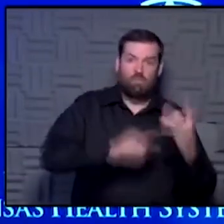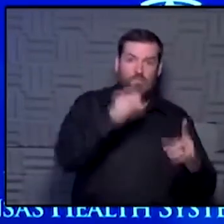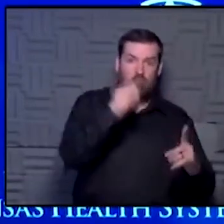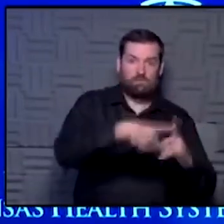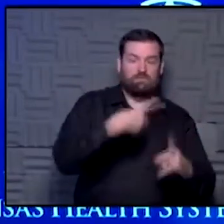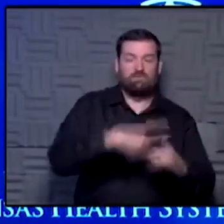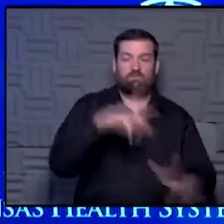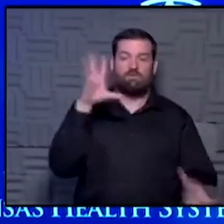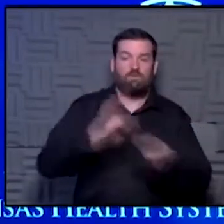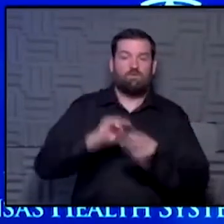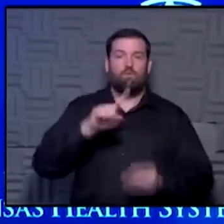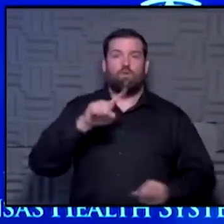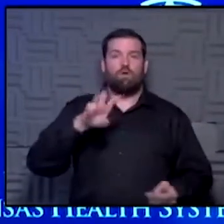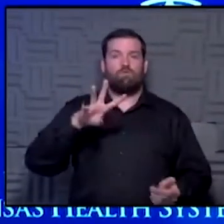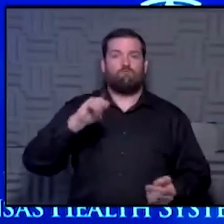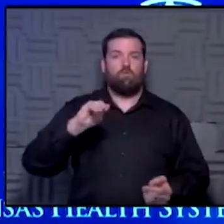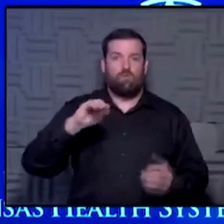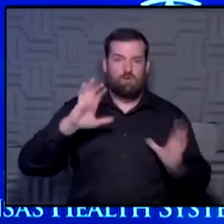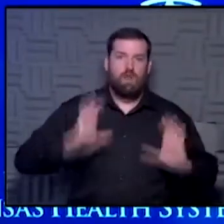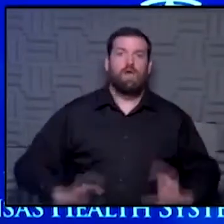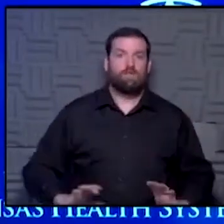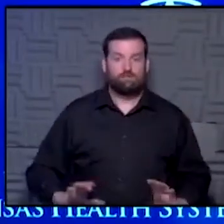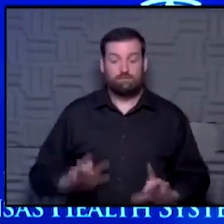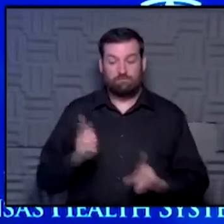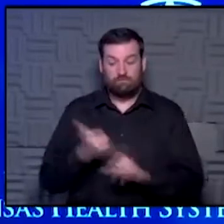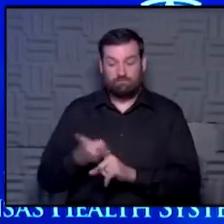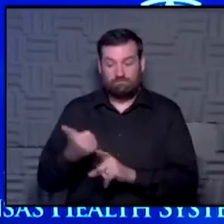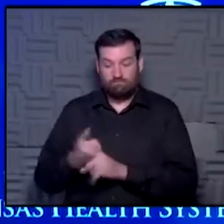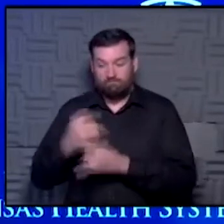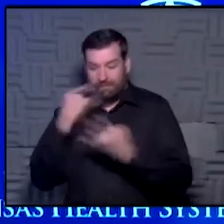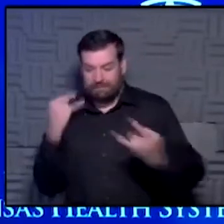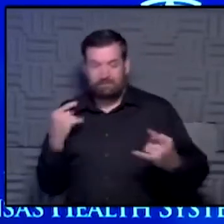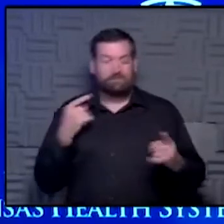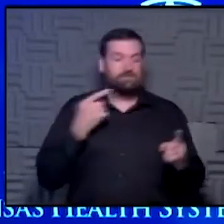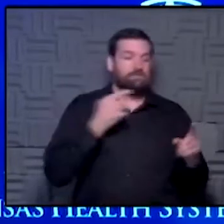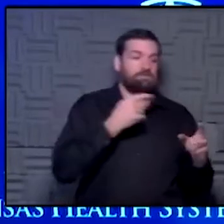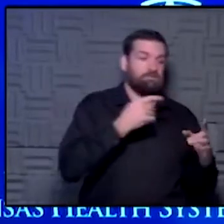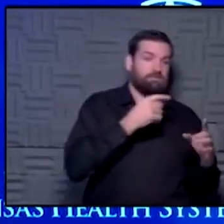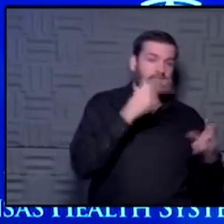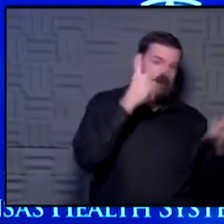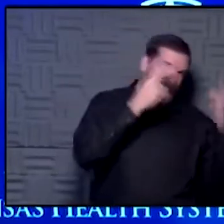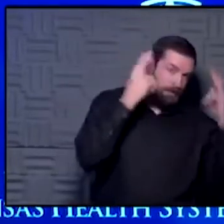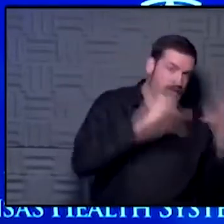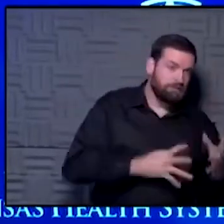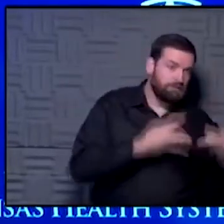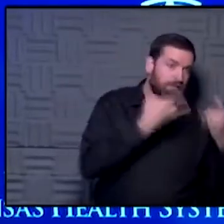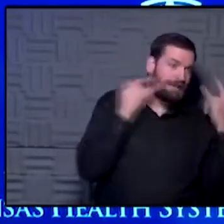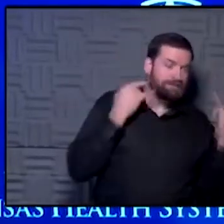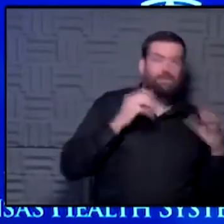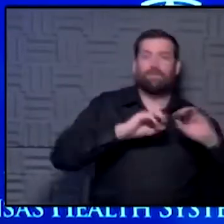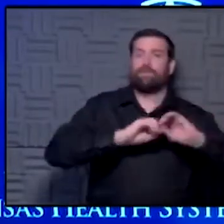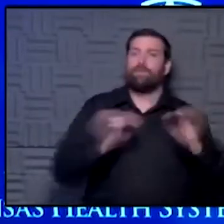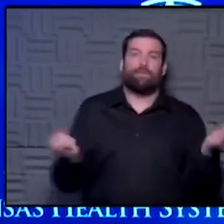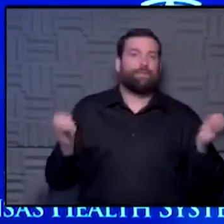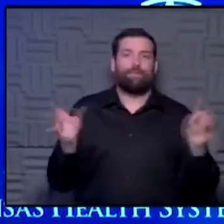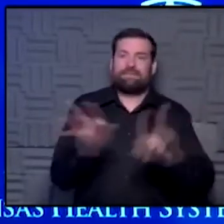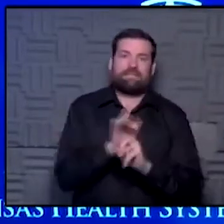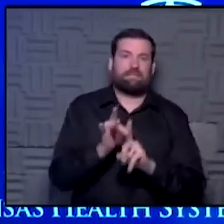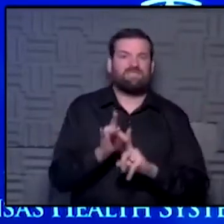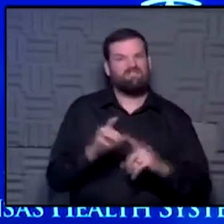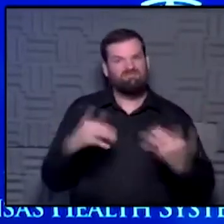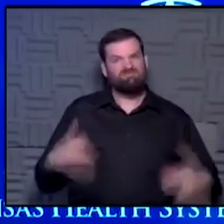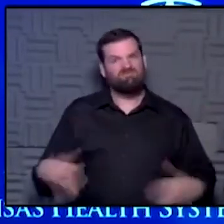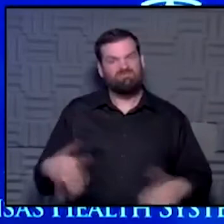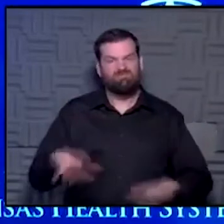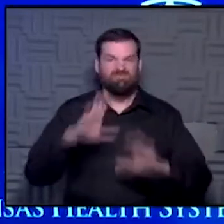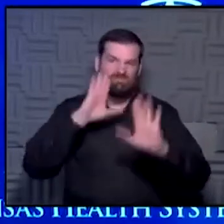with 140 clients. The clients had a mask, the stylists had a mask, and the disease wasn't communicated, which is pretty